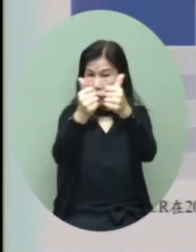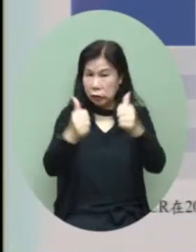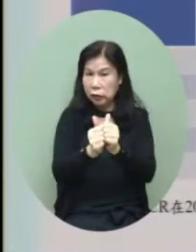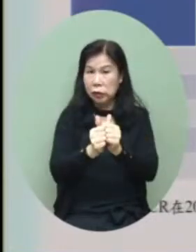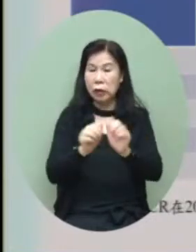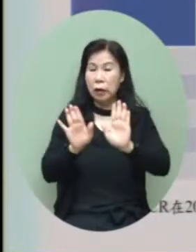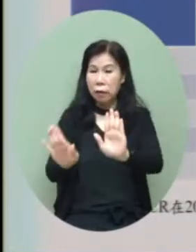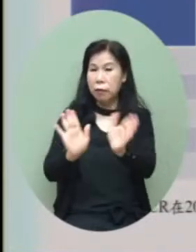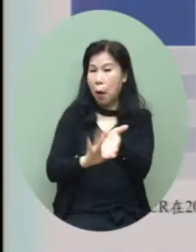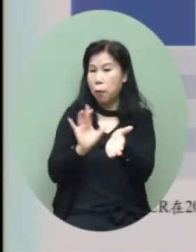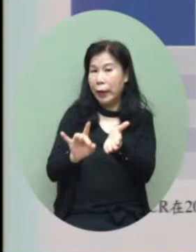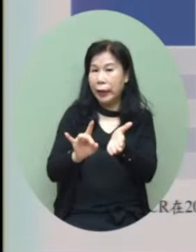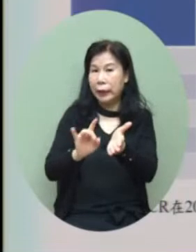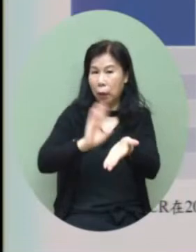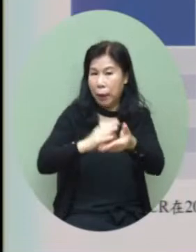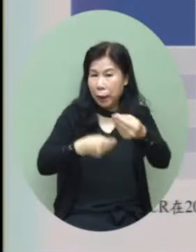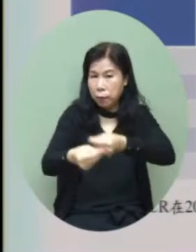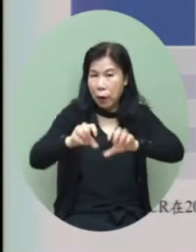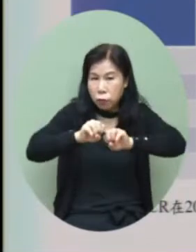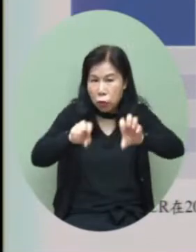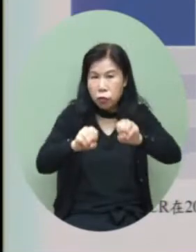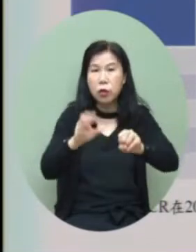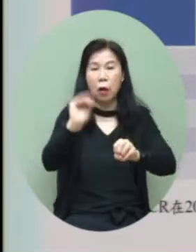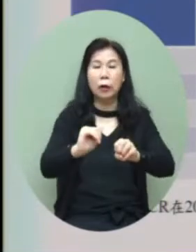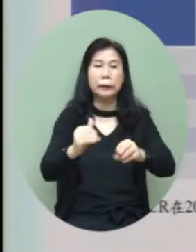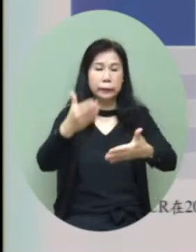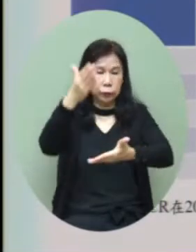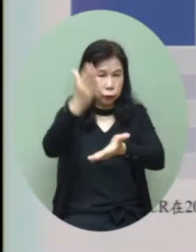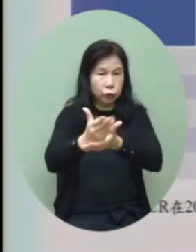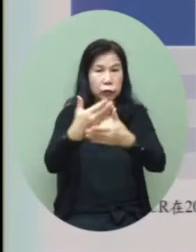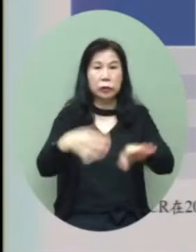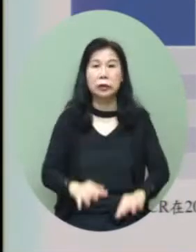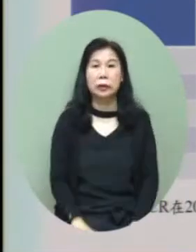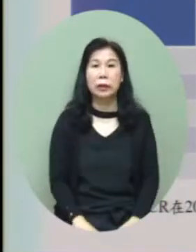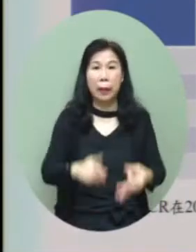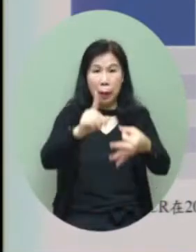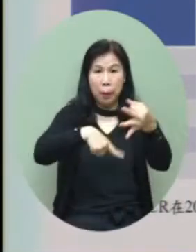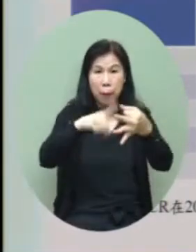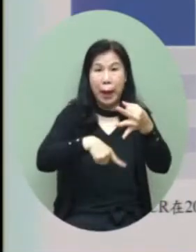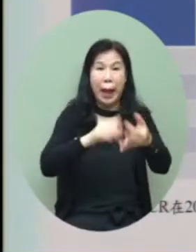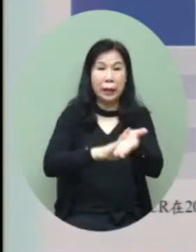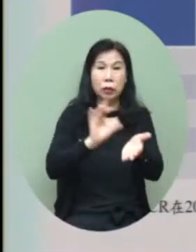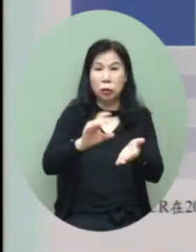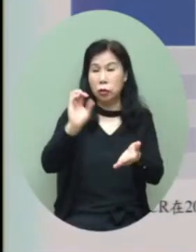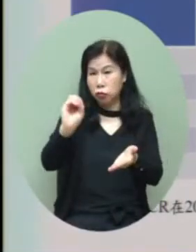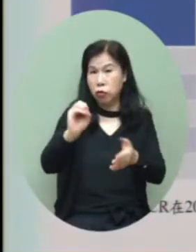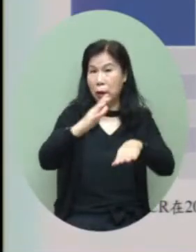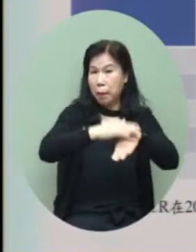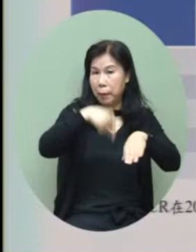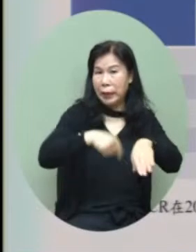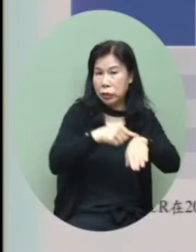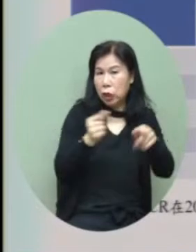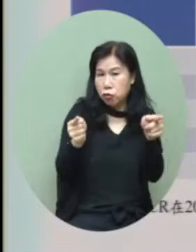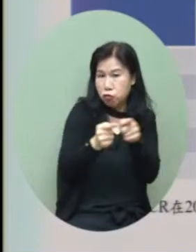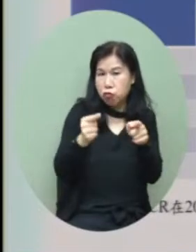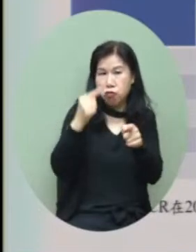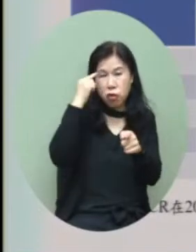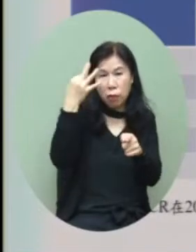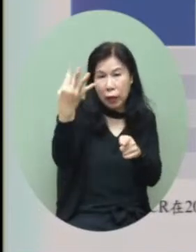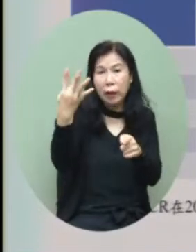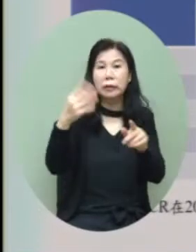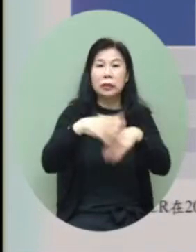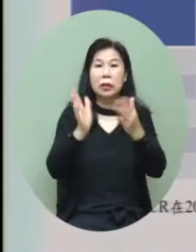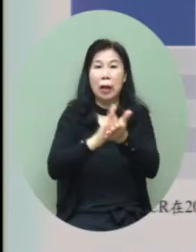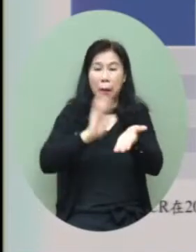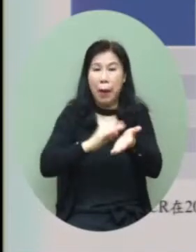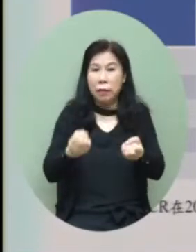as our connection with the world. We want to, with precision, control transmission in the community. There